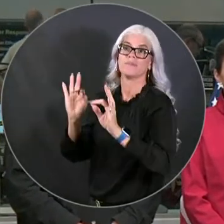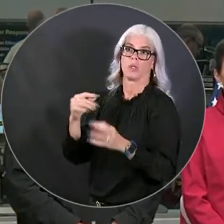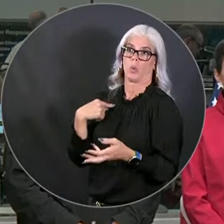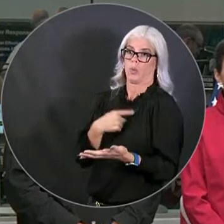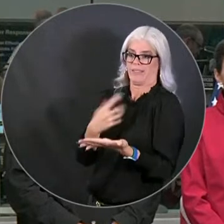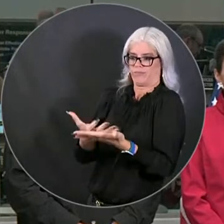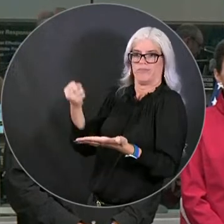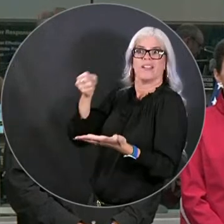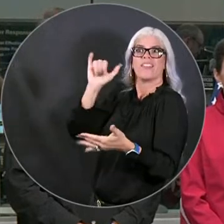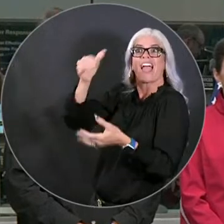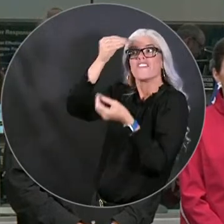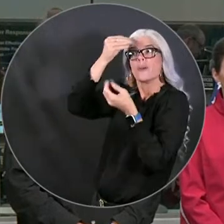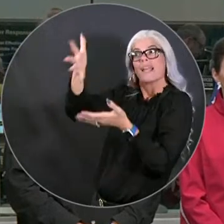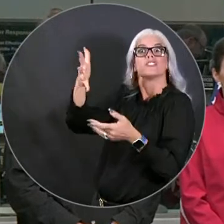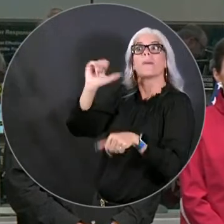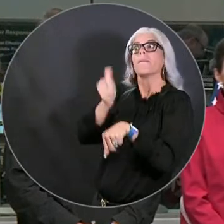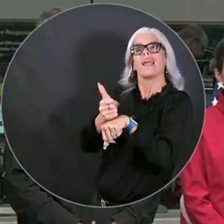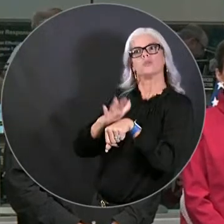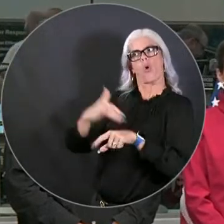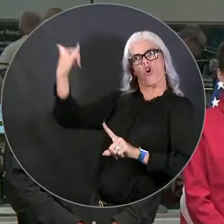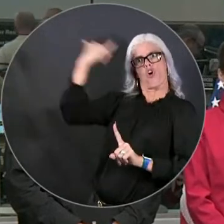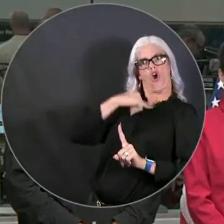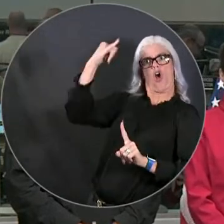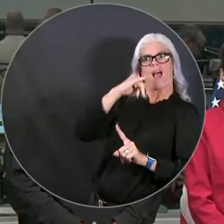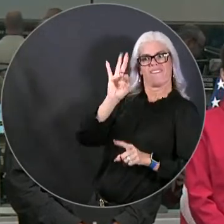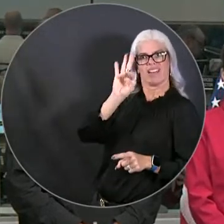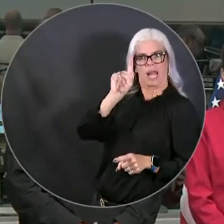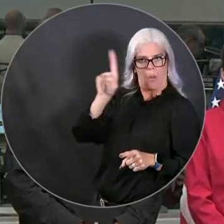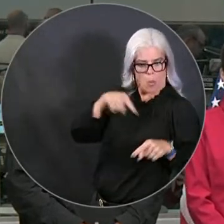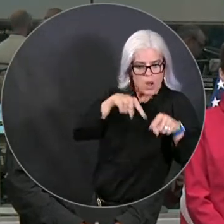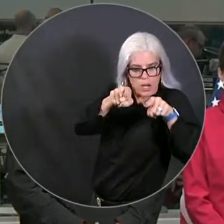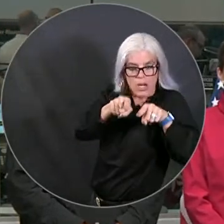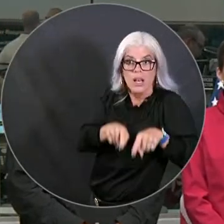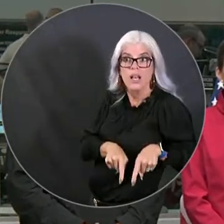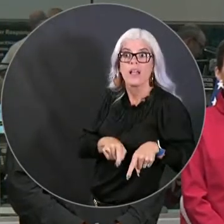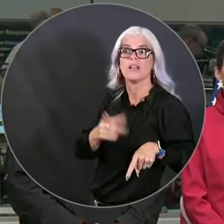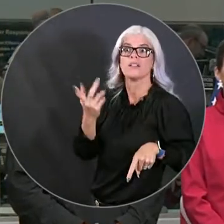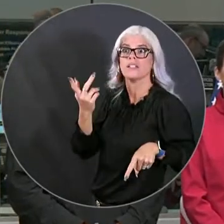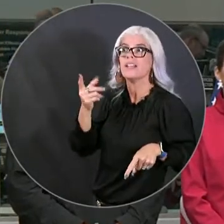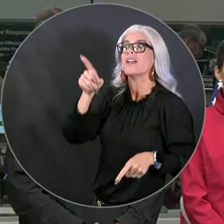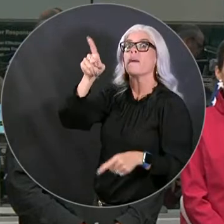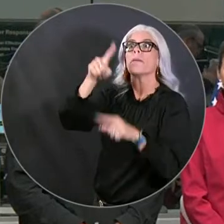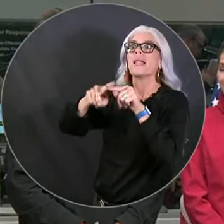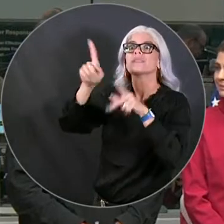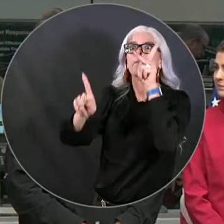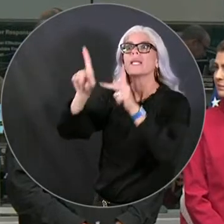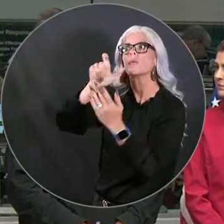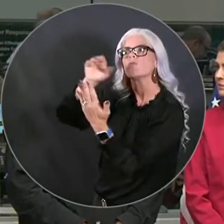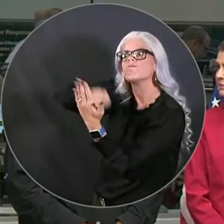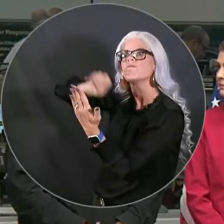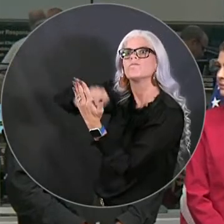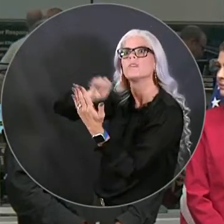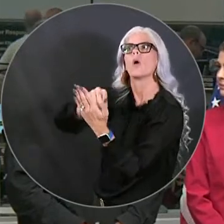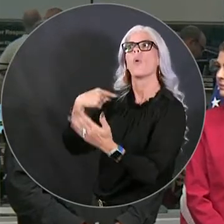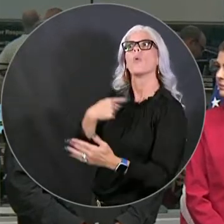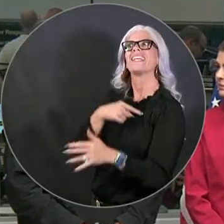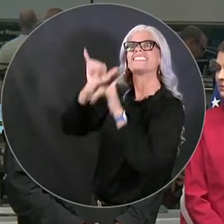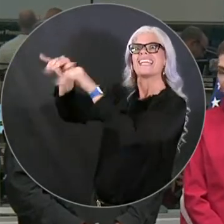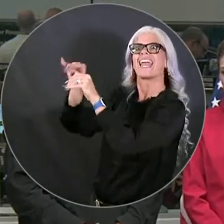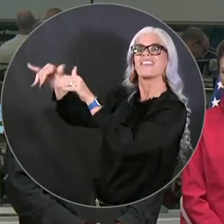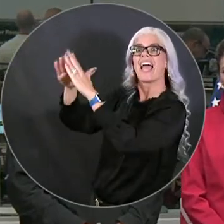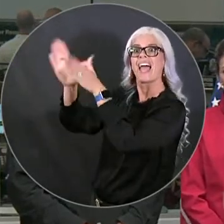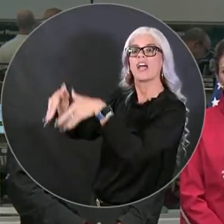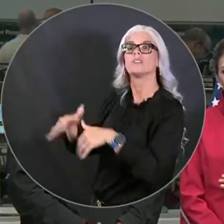those emergency calls, but also through signing up on the website to see. And I think it's safe to say, Kim, there's a pattern that's developed about where